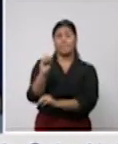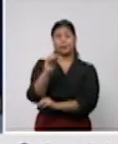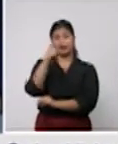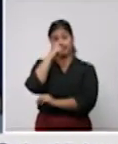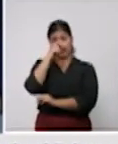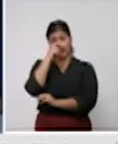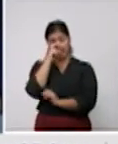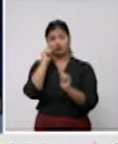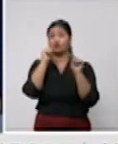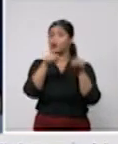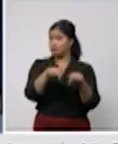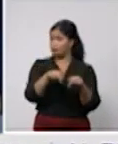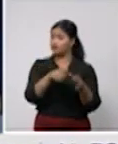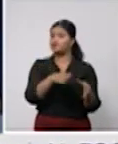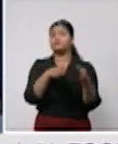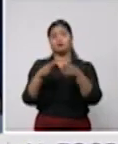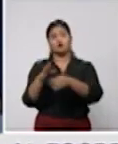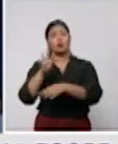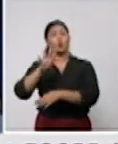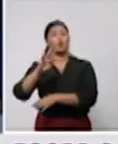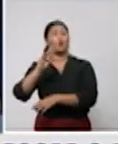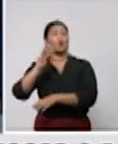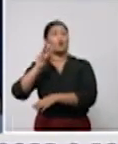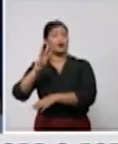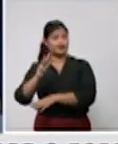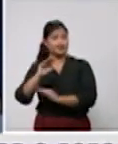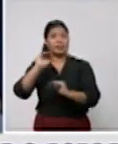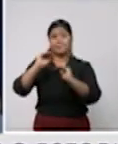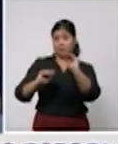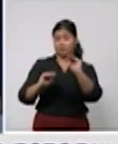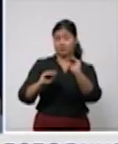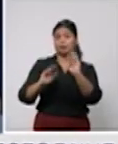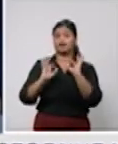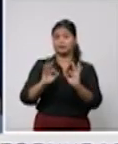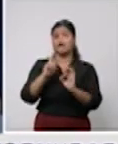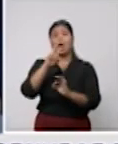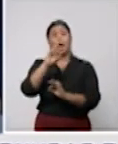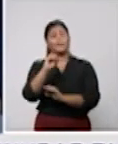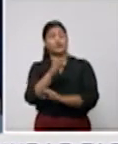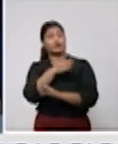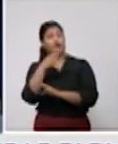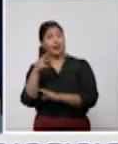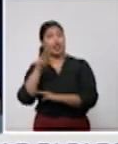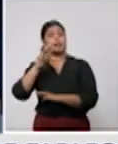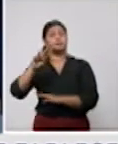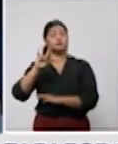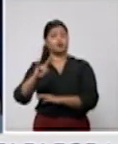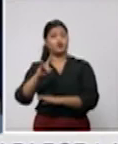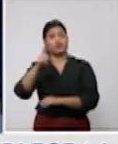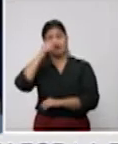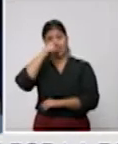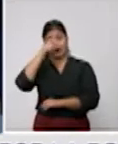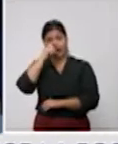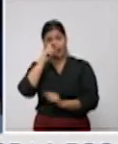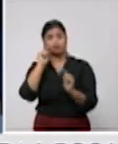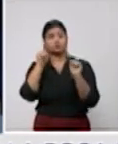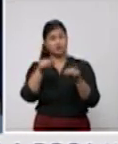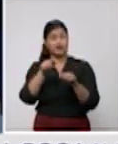age mean that 53 out of 93 positive cases yesterday are young